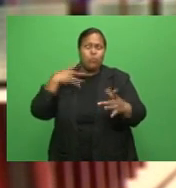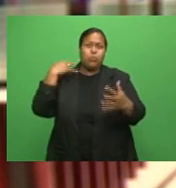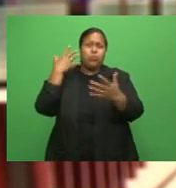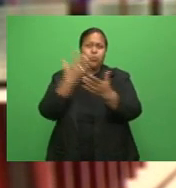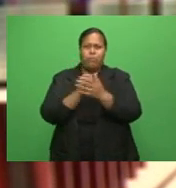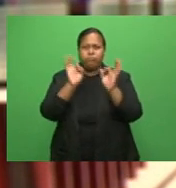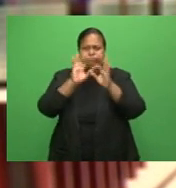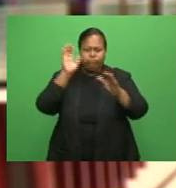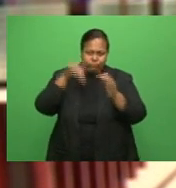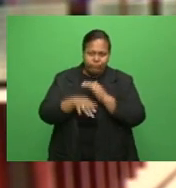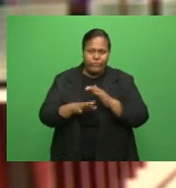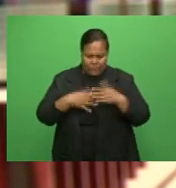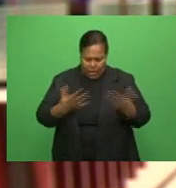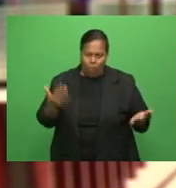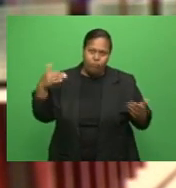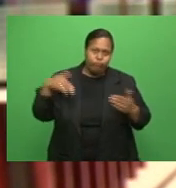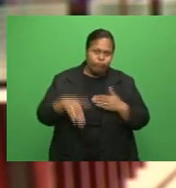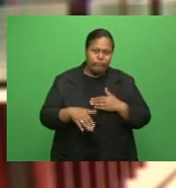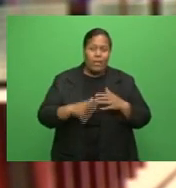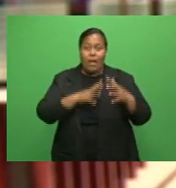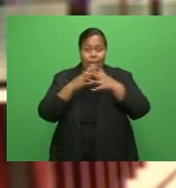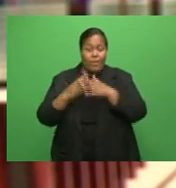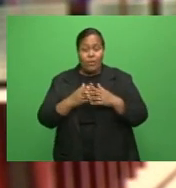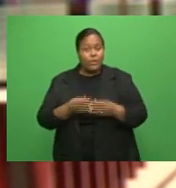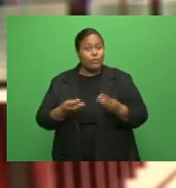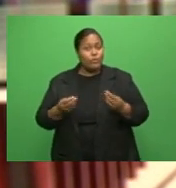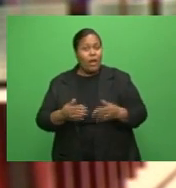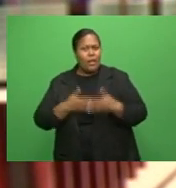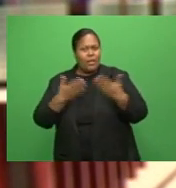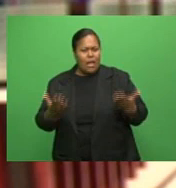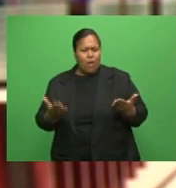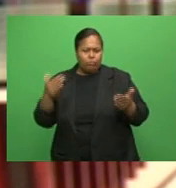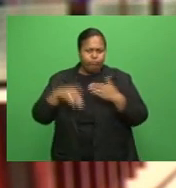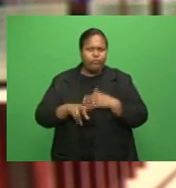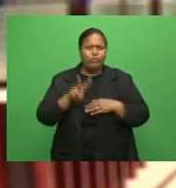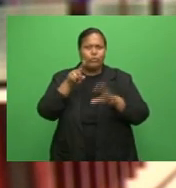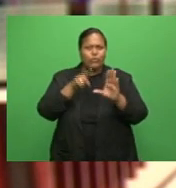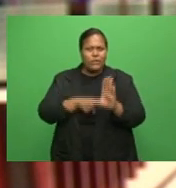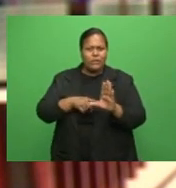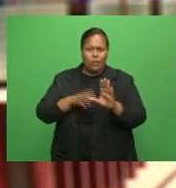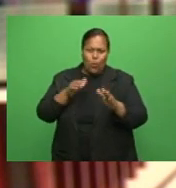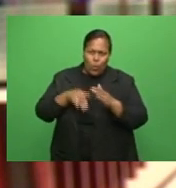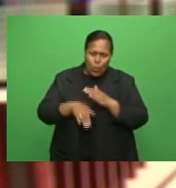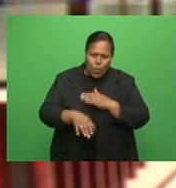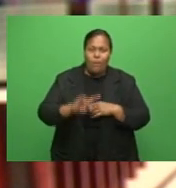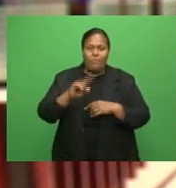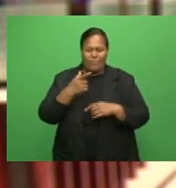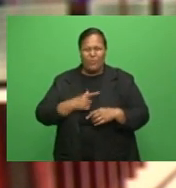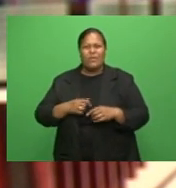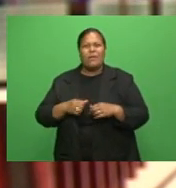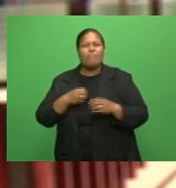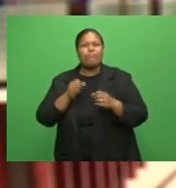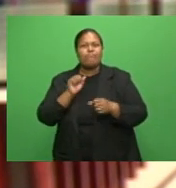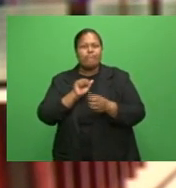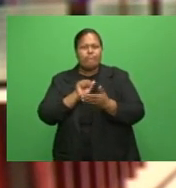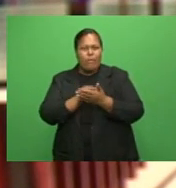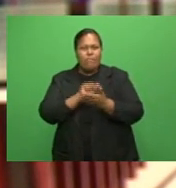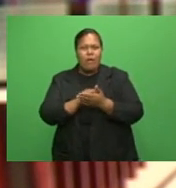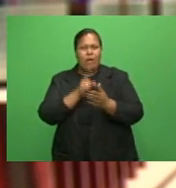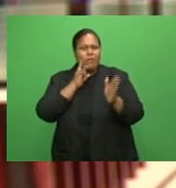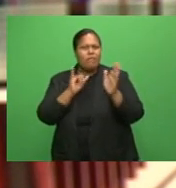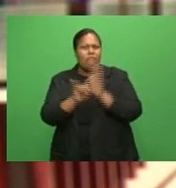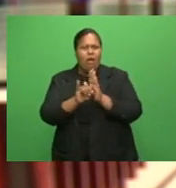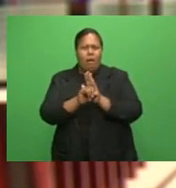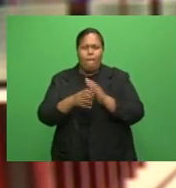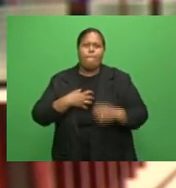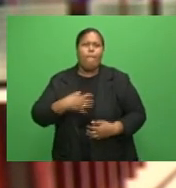the US dollar index bounced off a 2-year low today as they continue to see a rise in coronavirus cases. This is dampening hopes